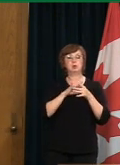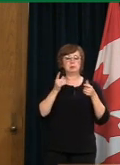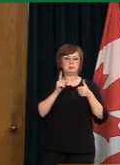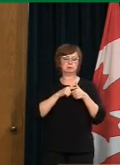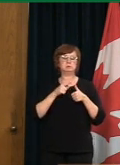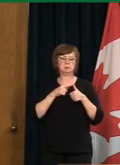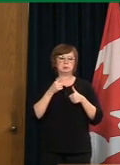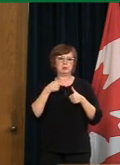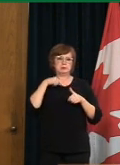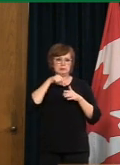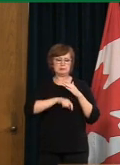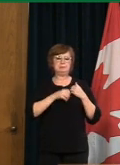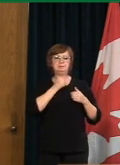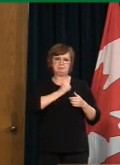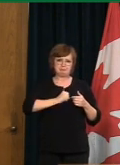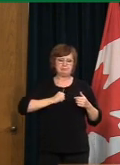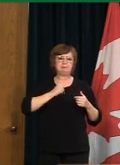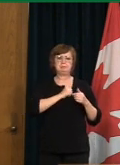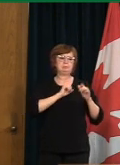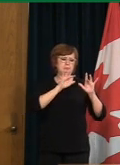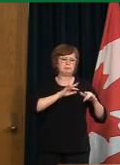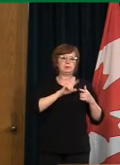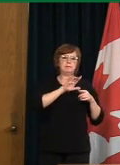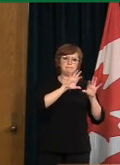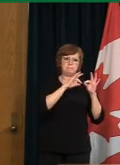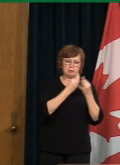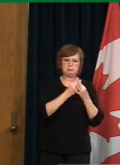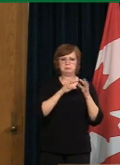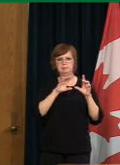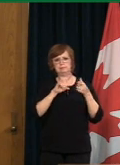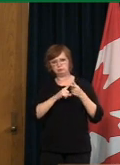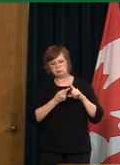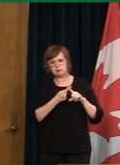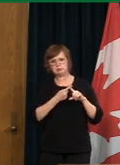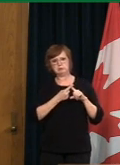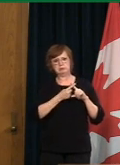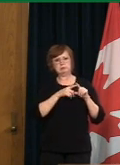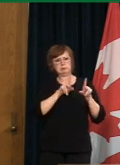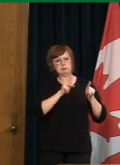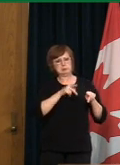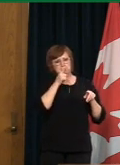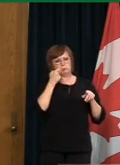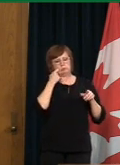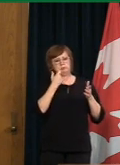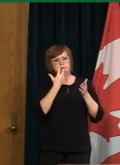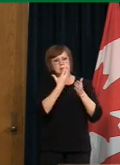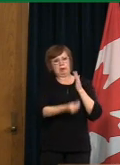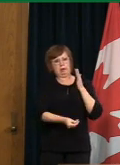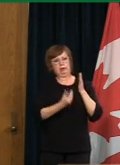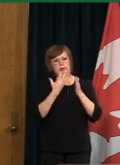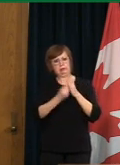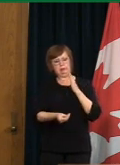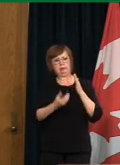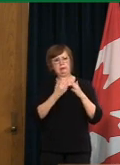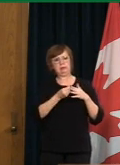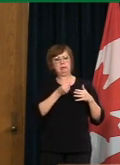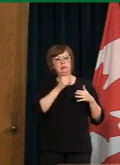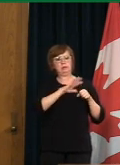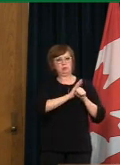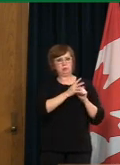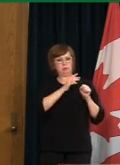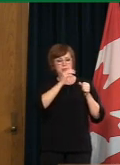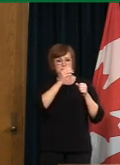deepest condolences to the family and to the friends of the individuals who have passed away over the past few days due to